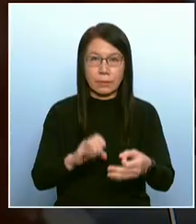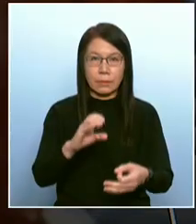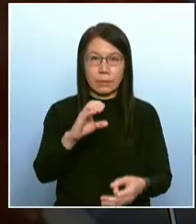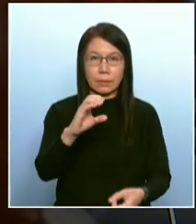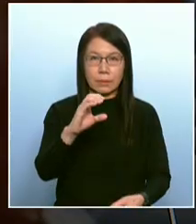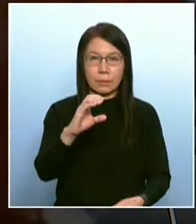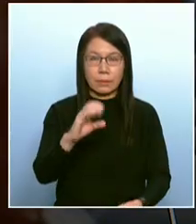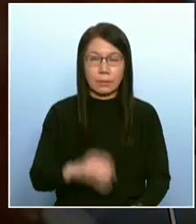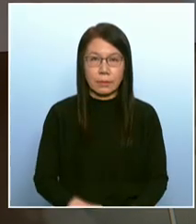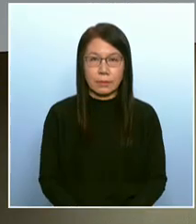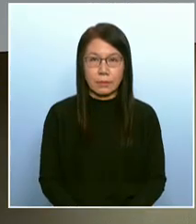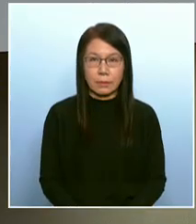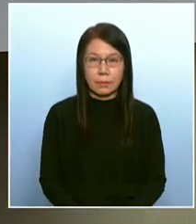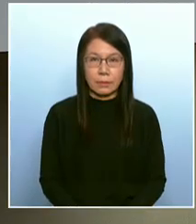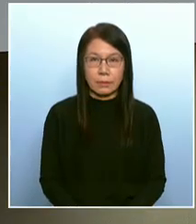Ronick Chan.